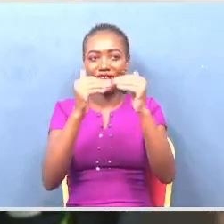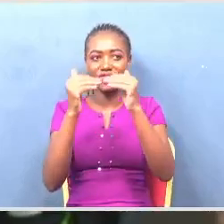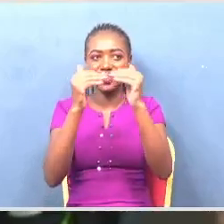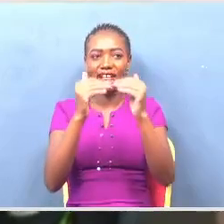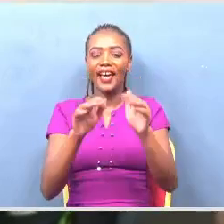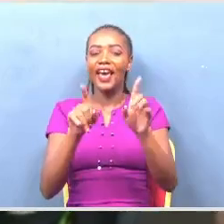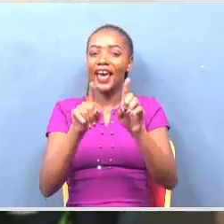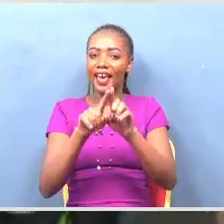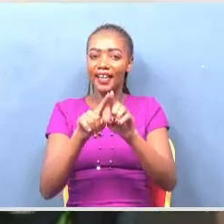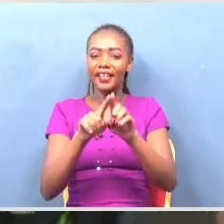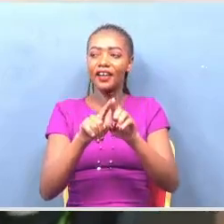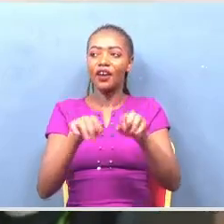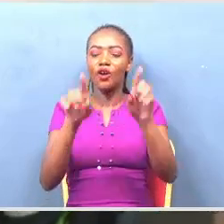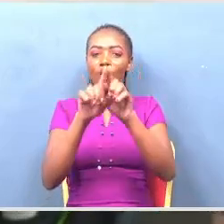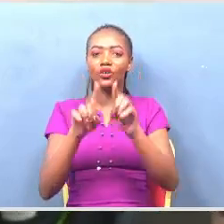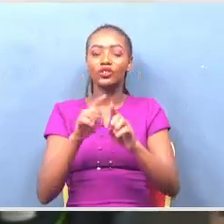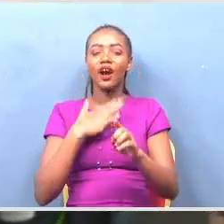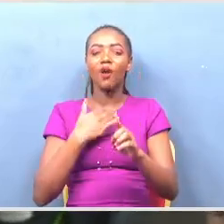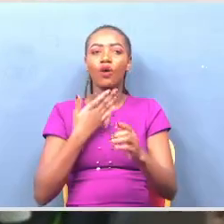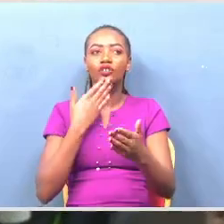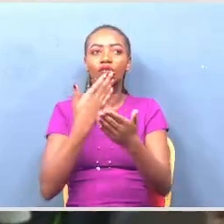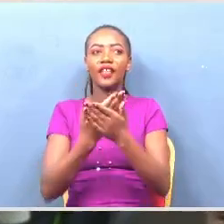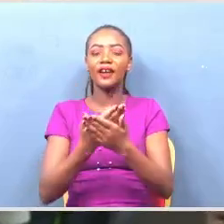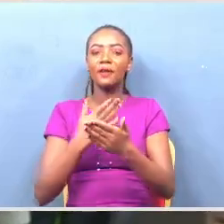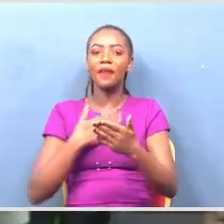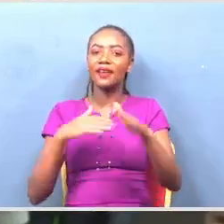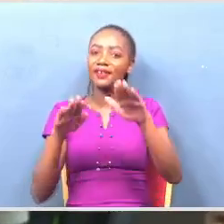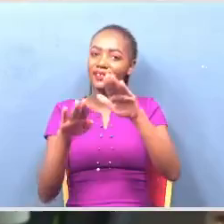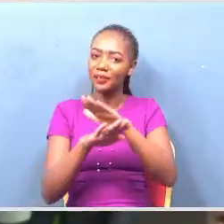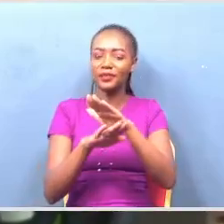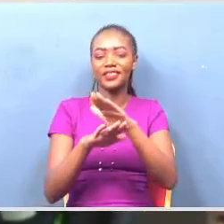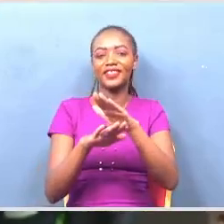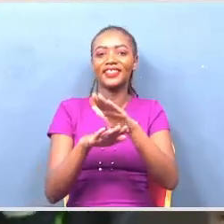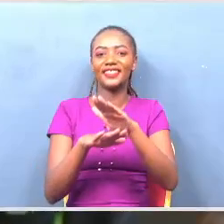And let me thank my very able deputy,